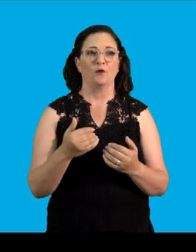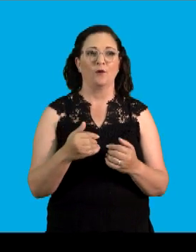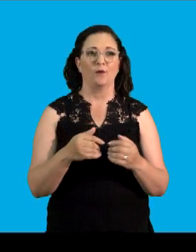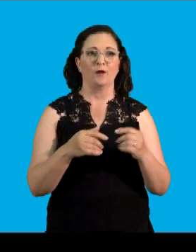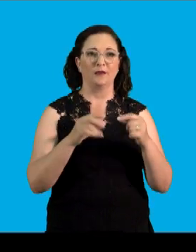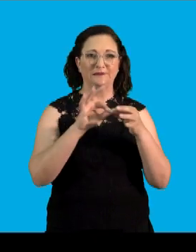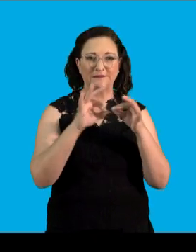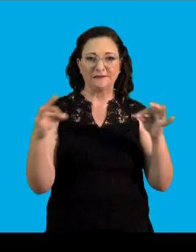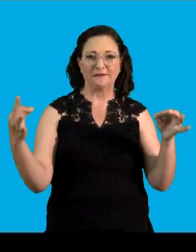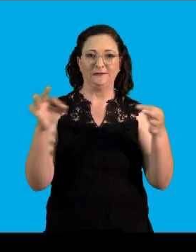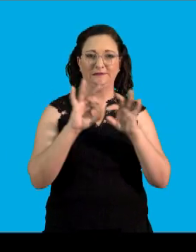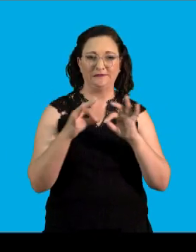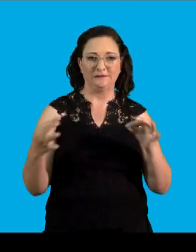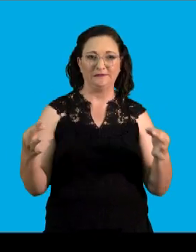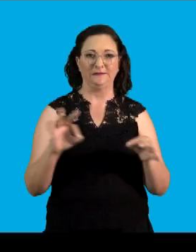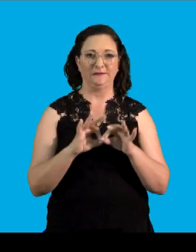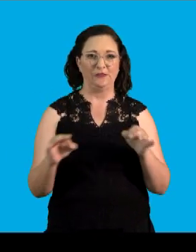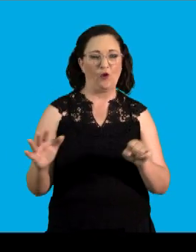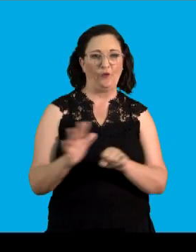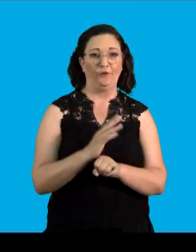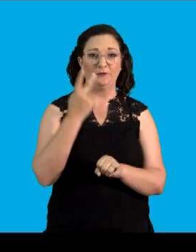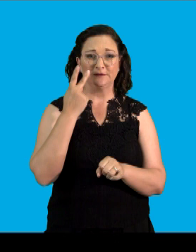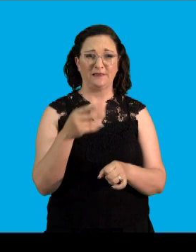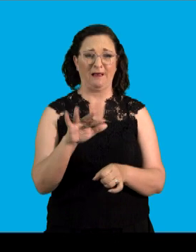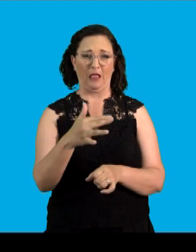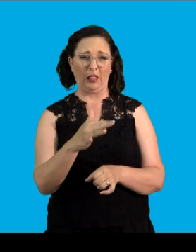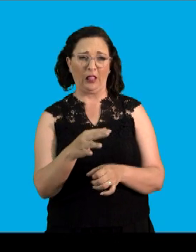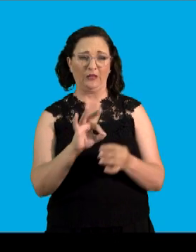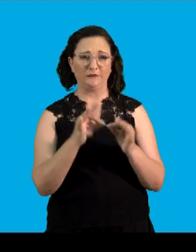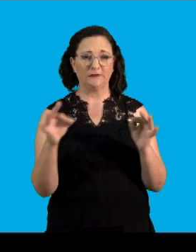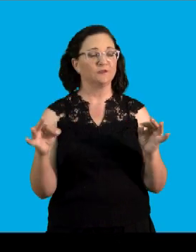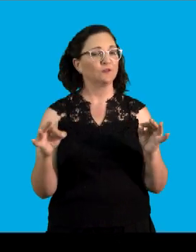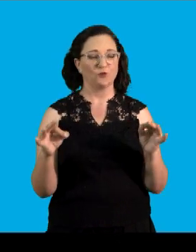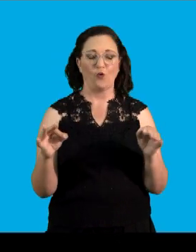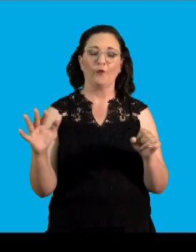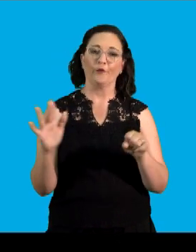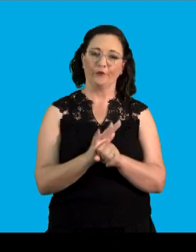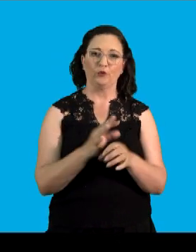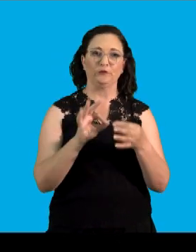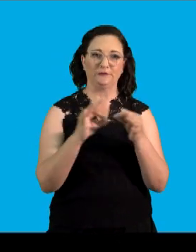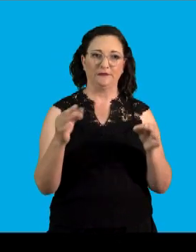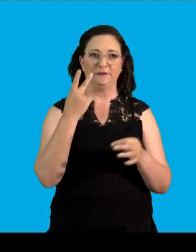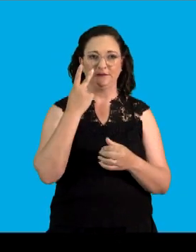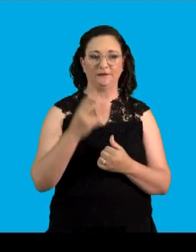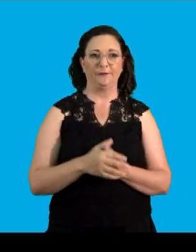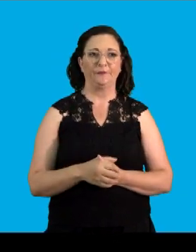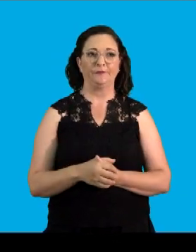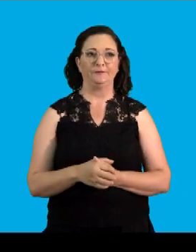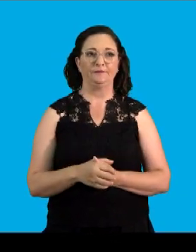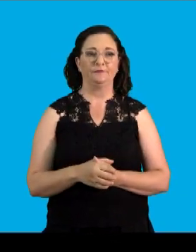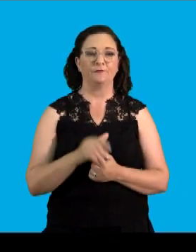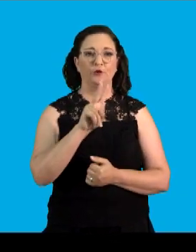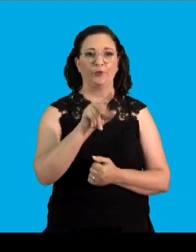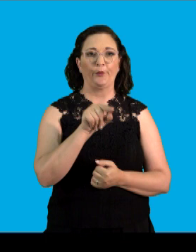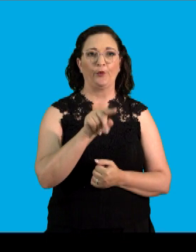In full sentences. There's no vague or just short answers. It's full sentences, right? So then